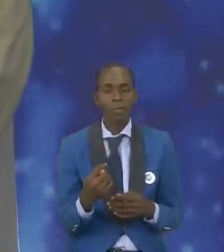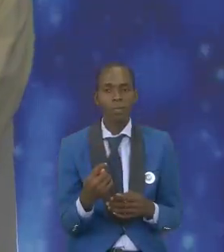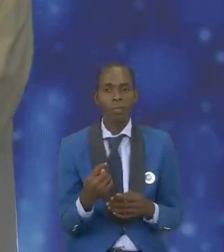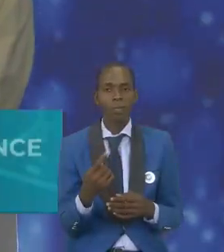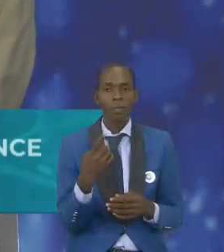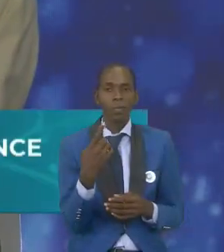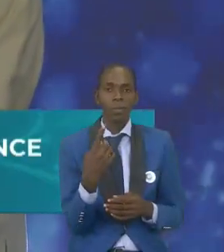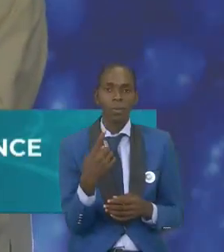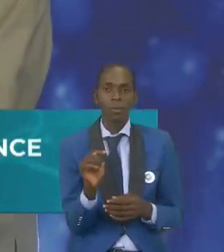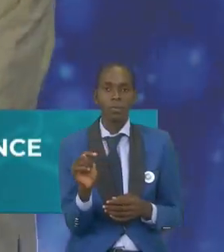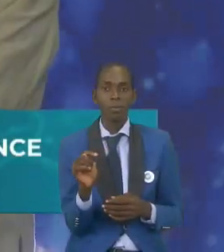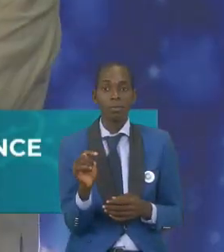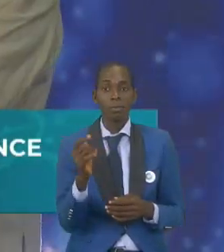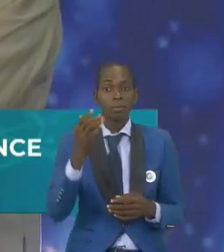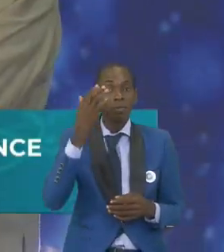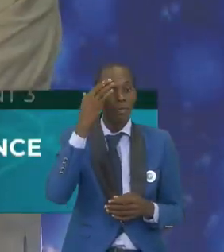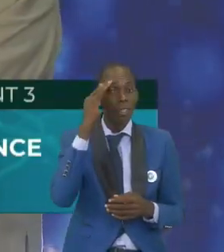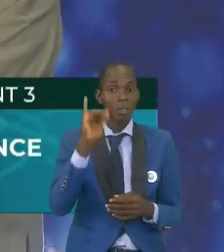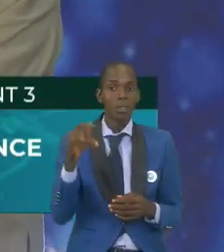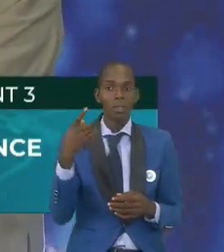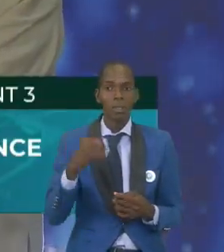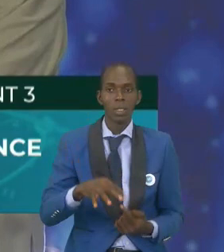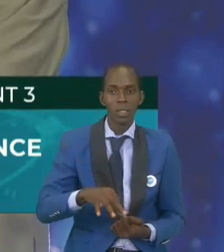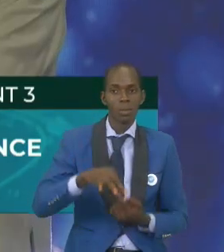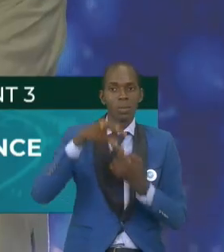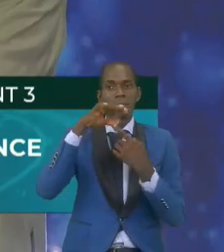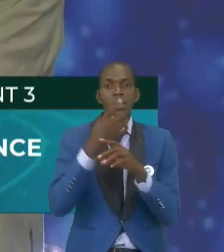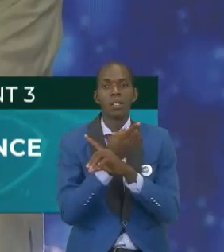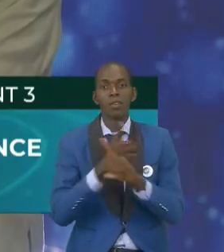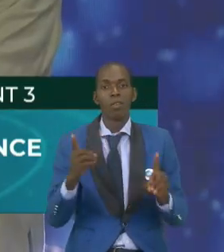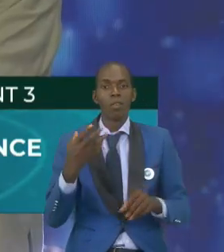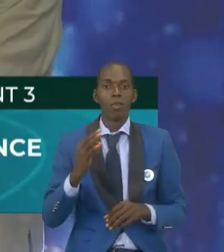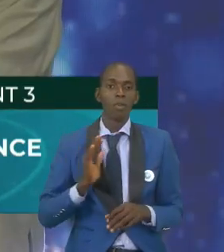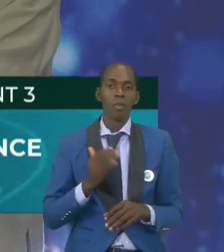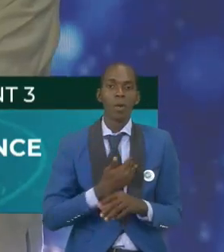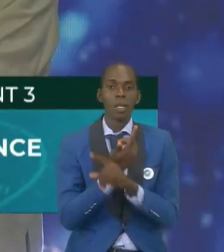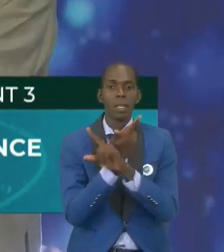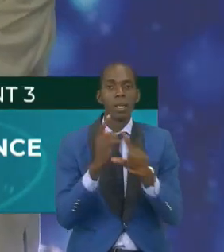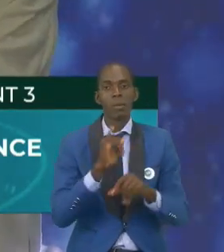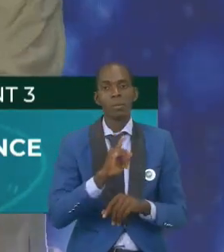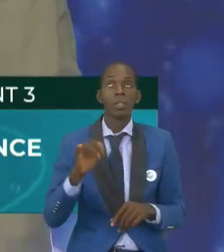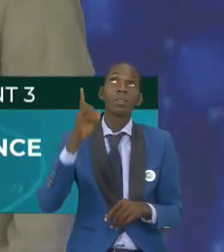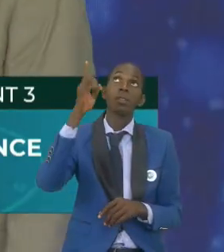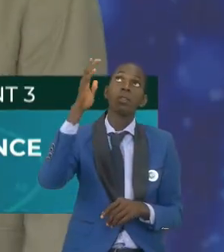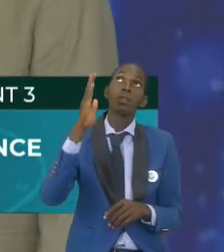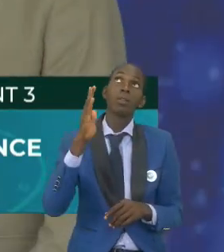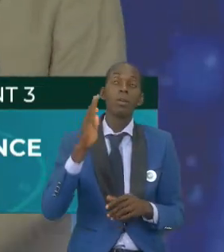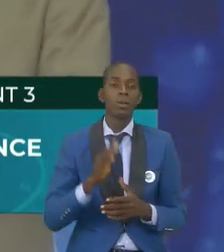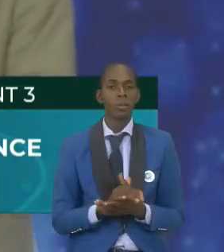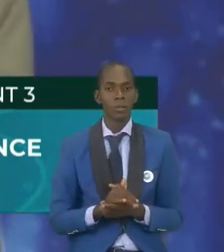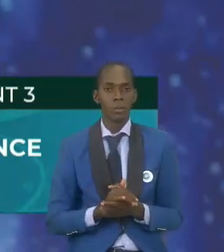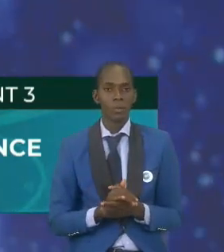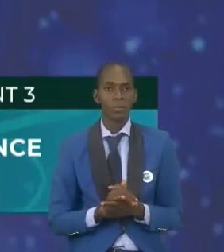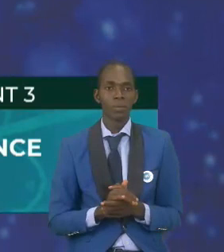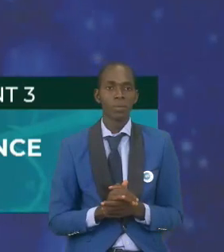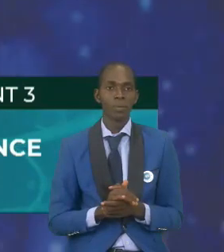realizing the exceptional deliverance of our liberating